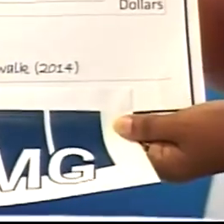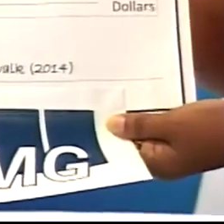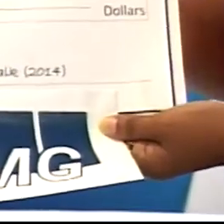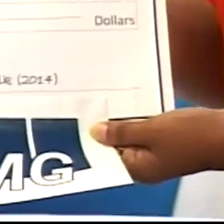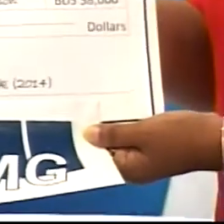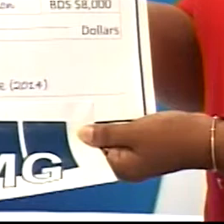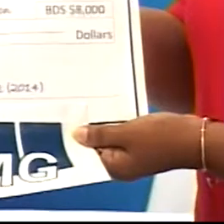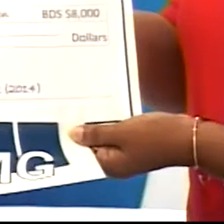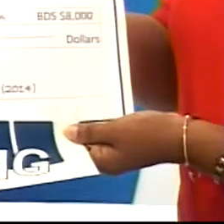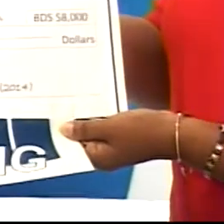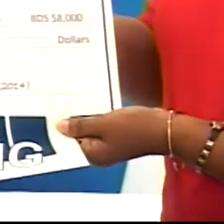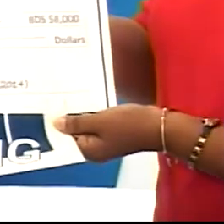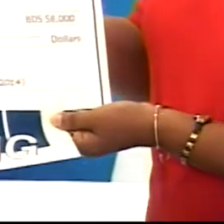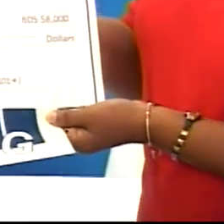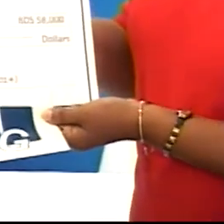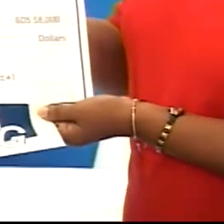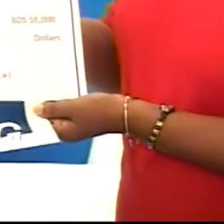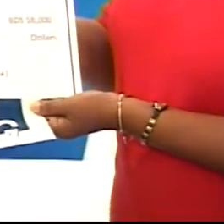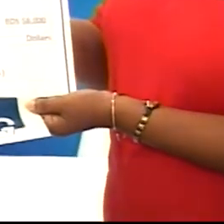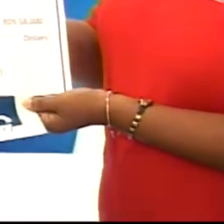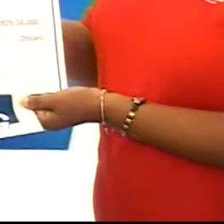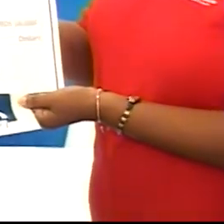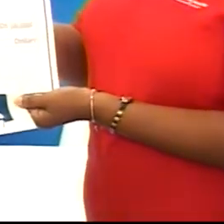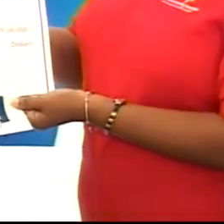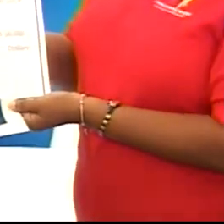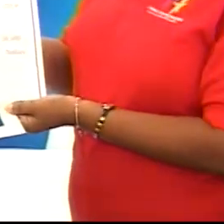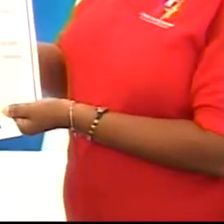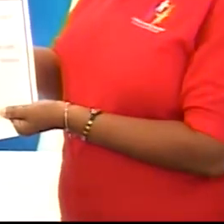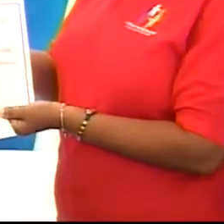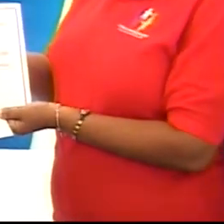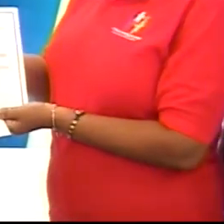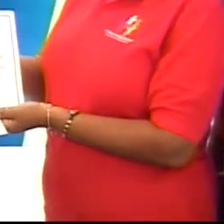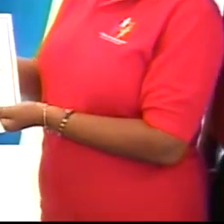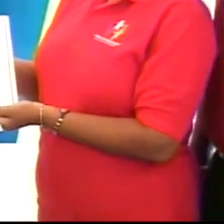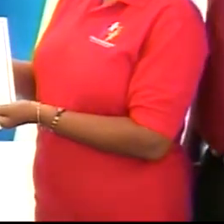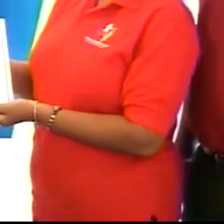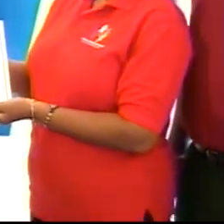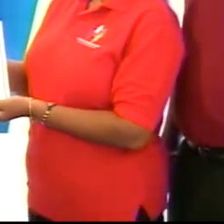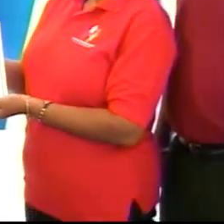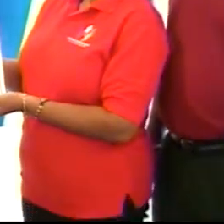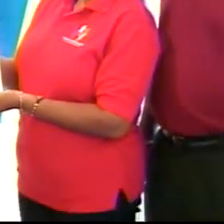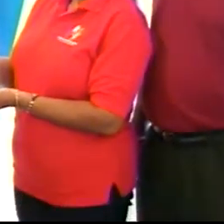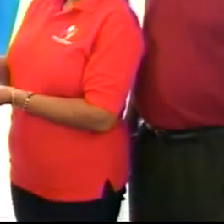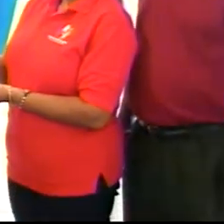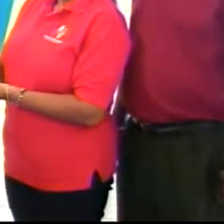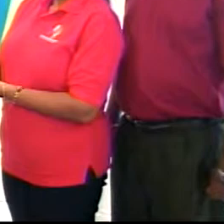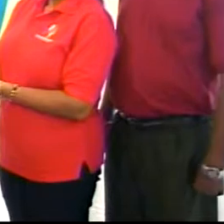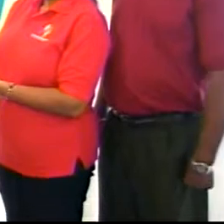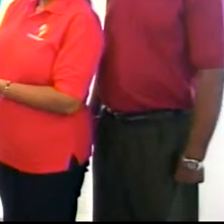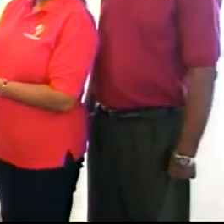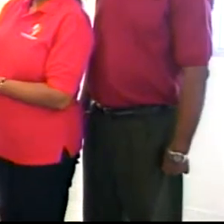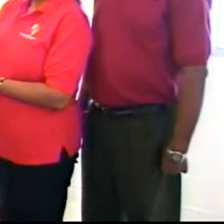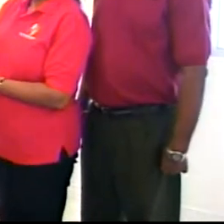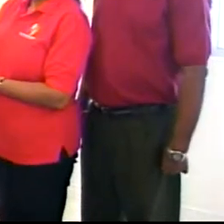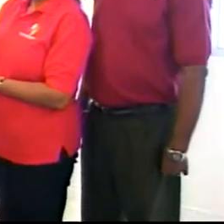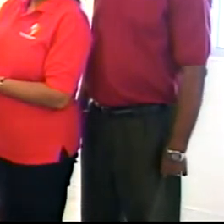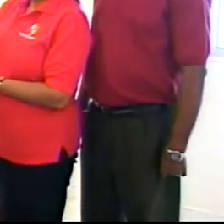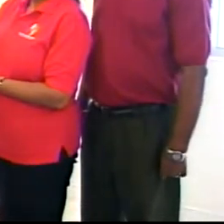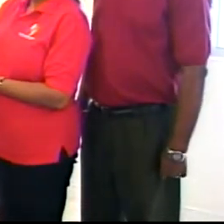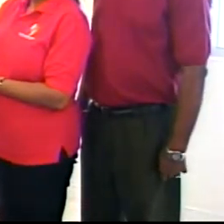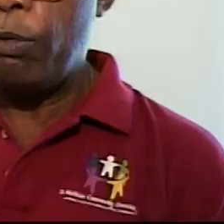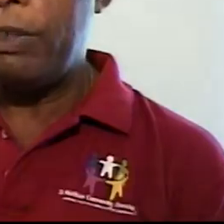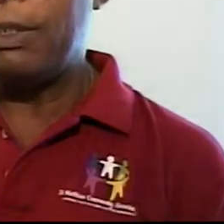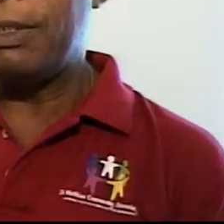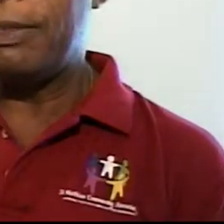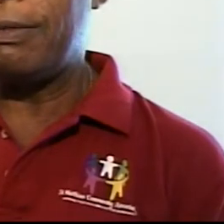to assist with the association's production of this year's Christmas on the Boardwalk, which is expected to have a large turnout.